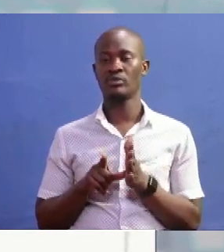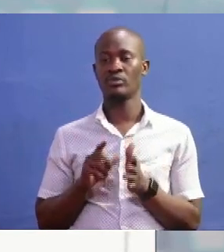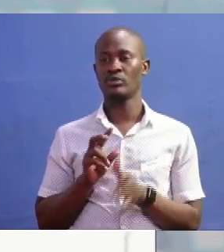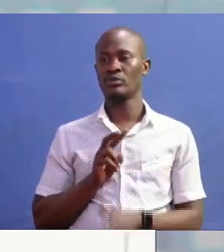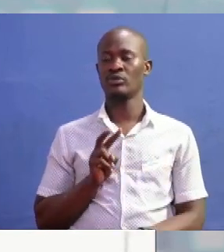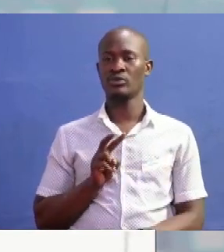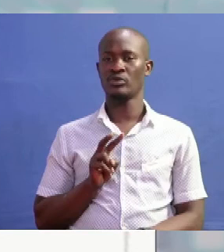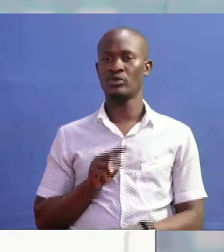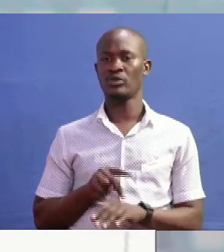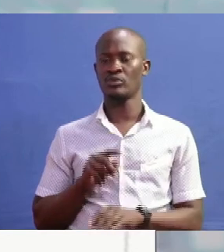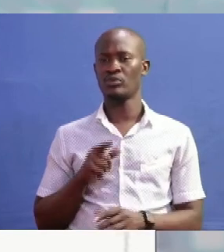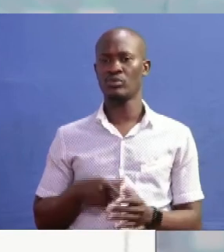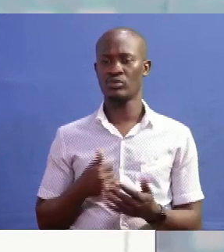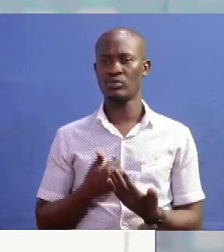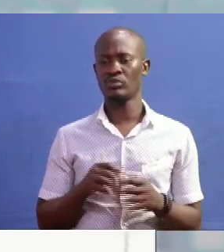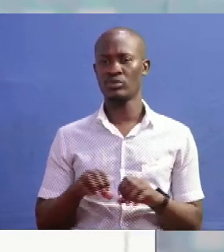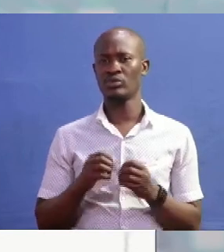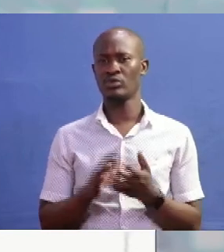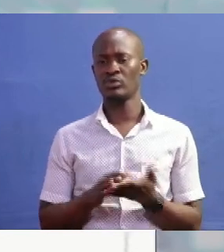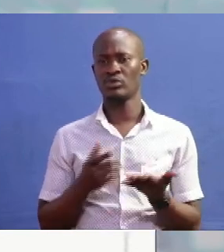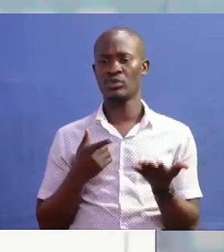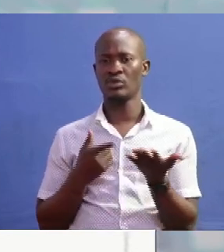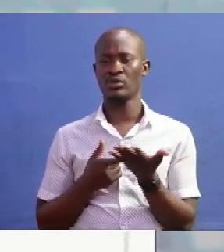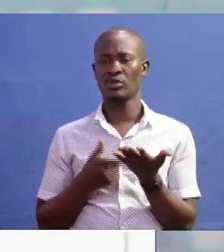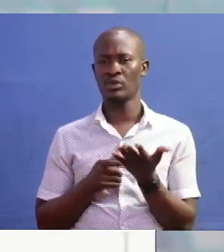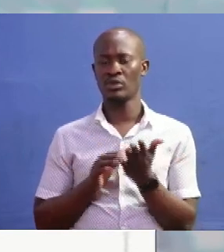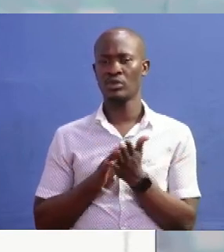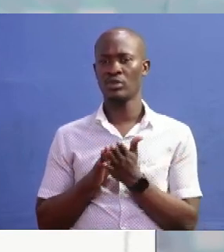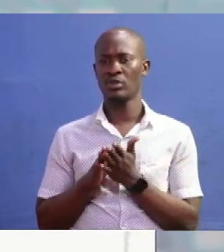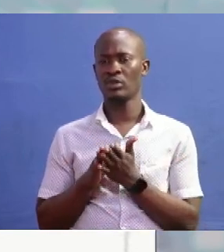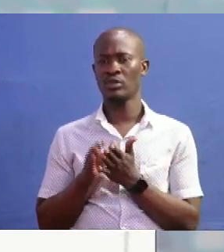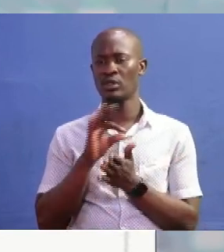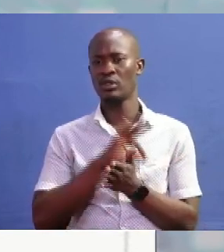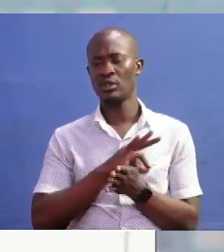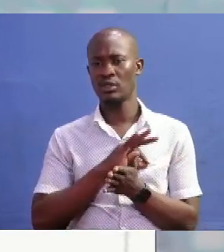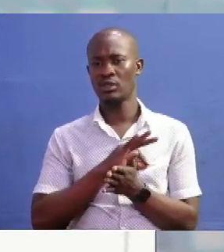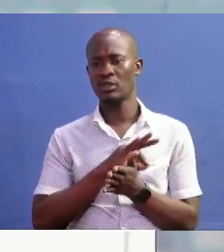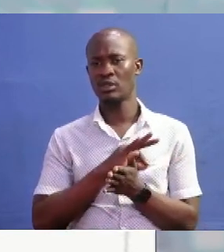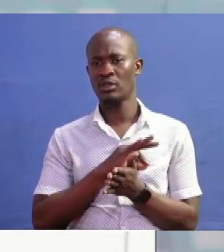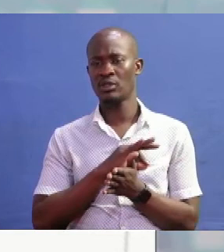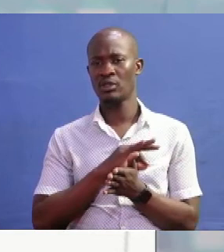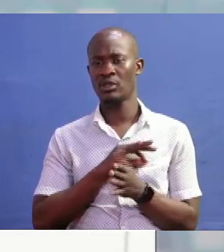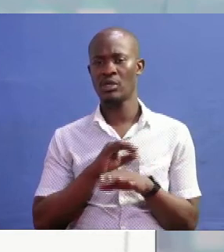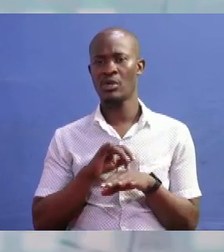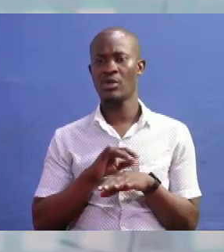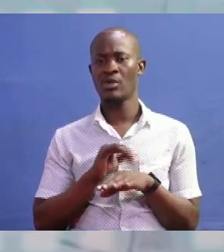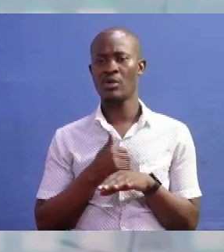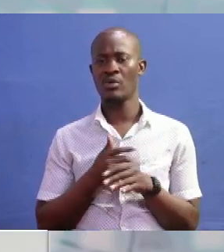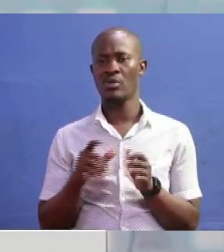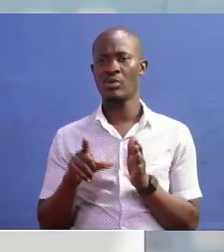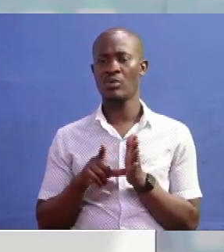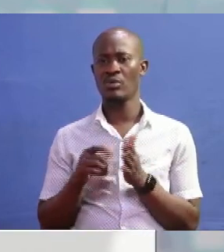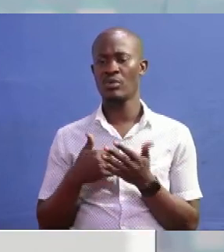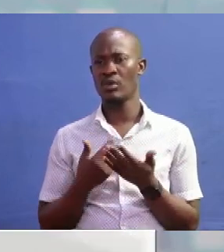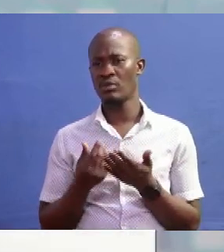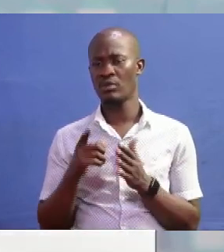what circles charge on the interest rates that circles charge on loans, they are